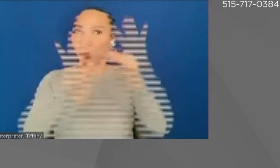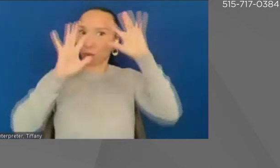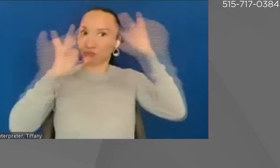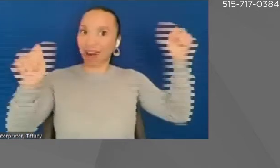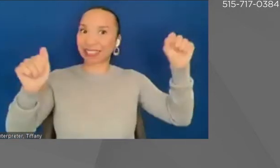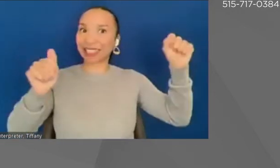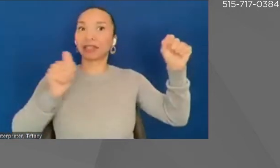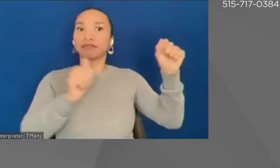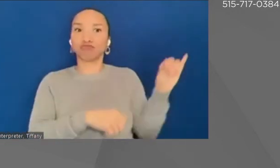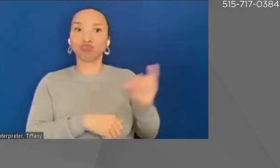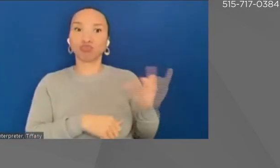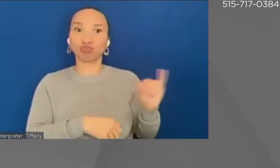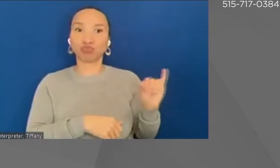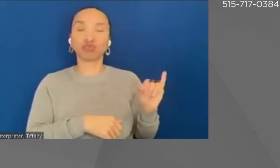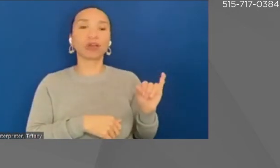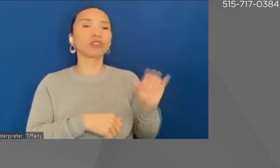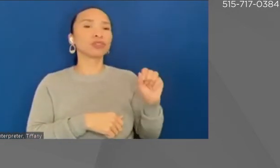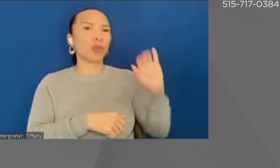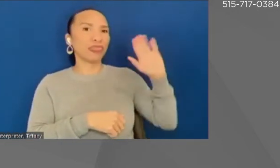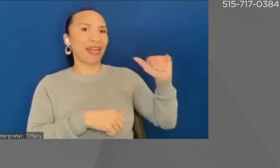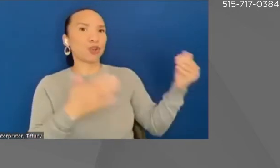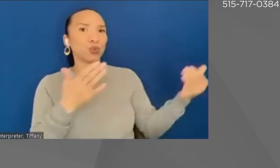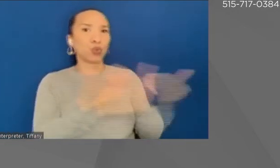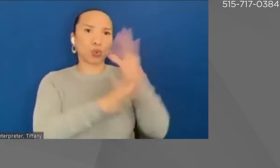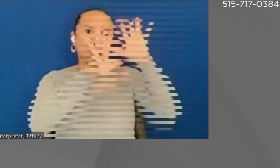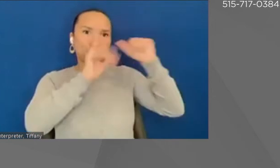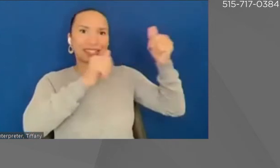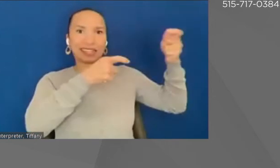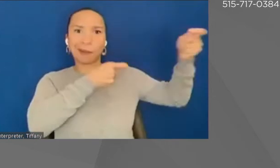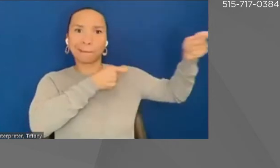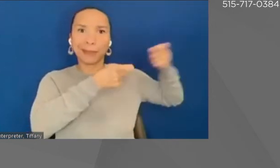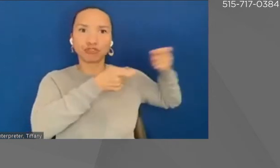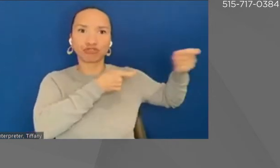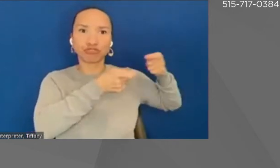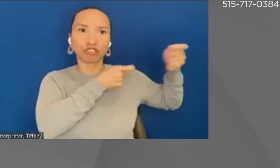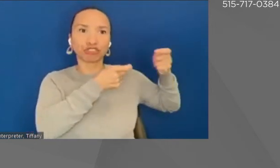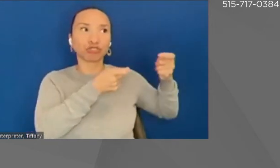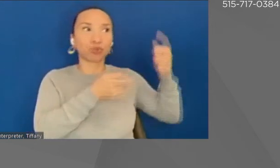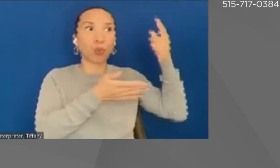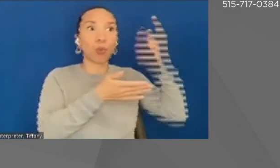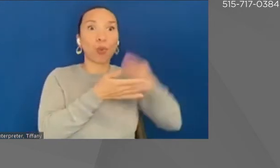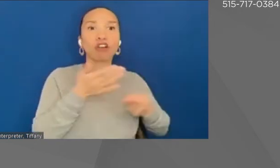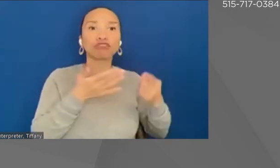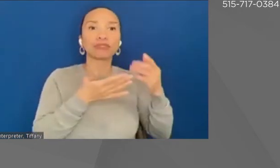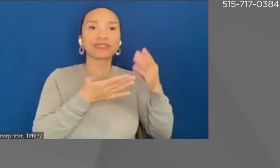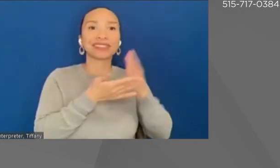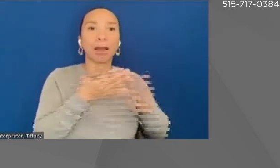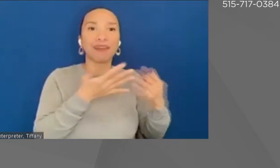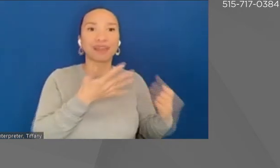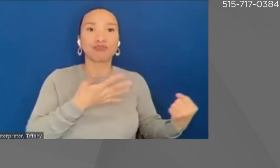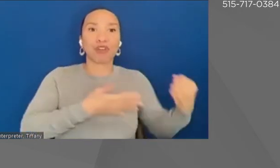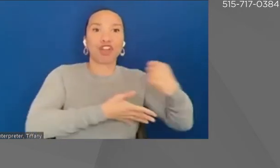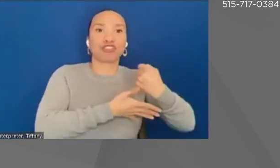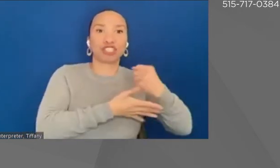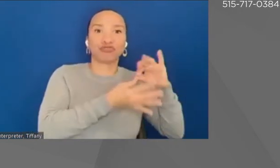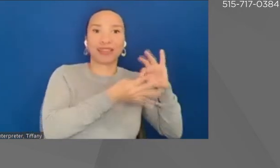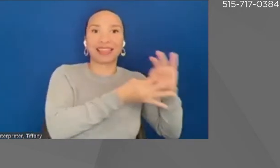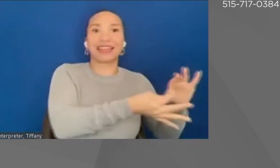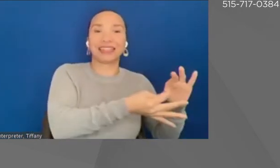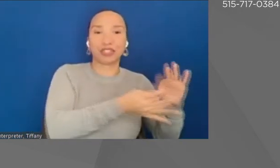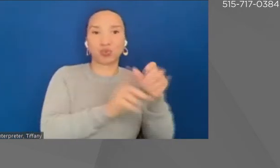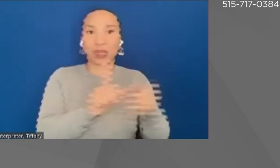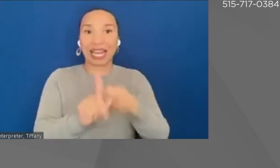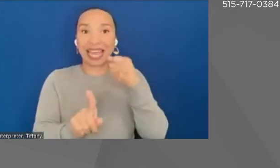some policies that the new administration should prioritize in response to COVID-19 and the larger unrest in our society